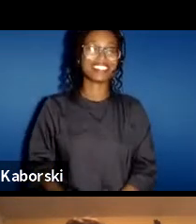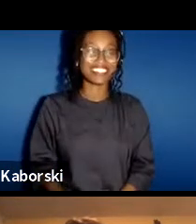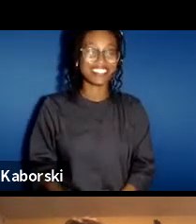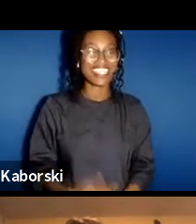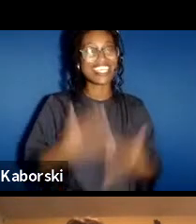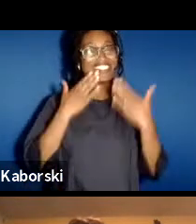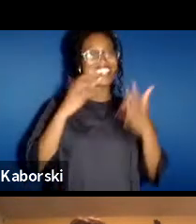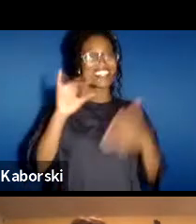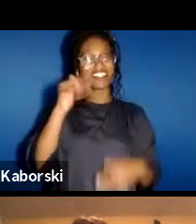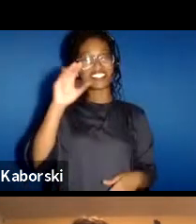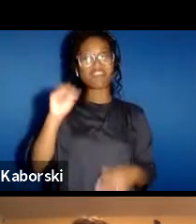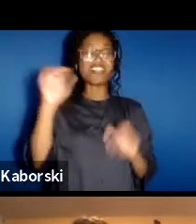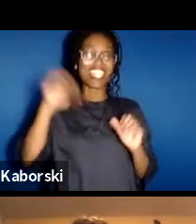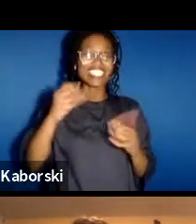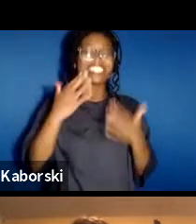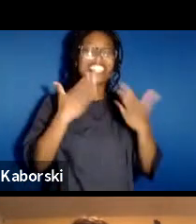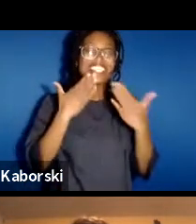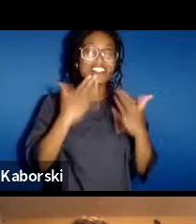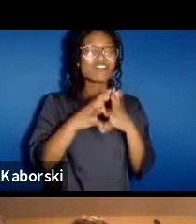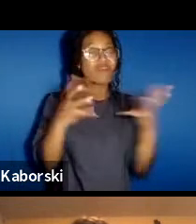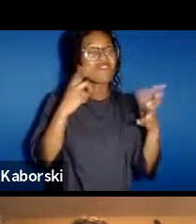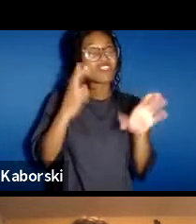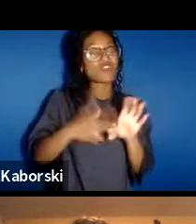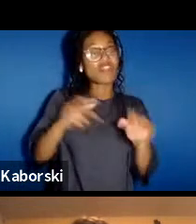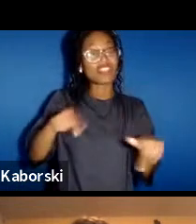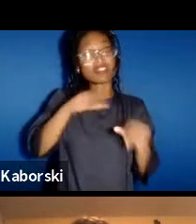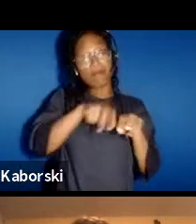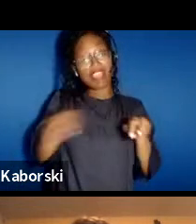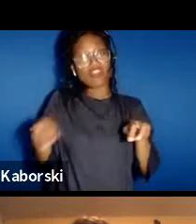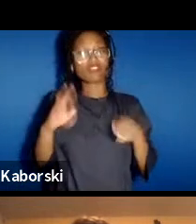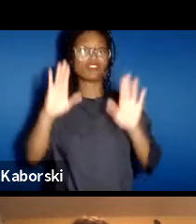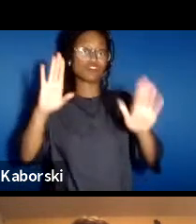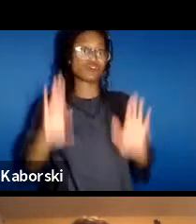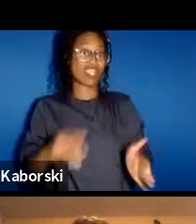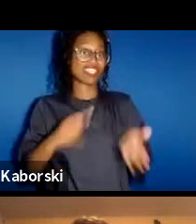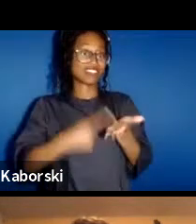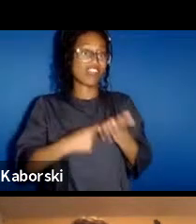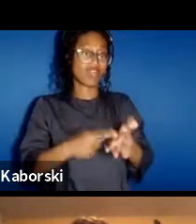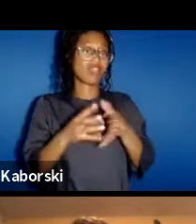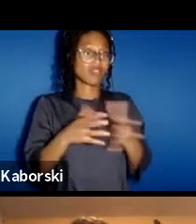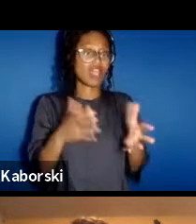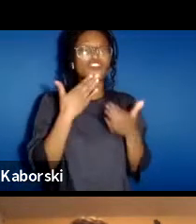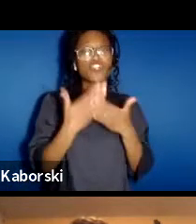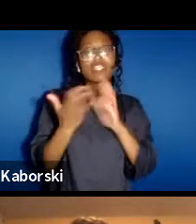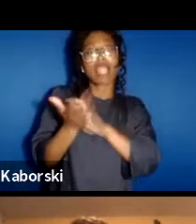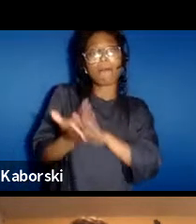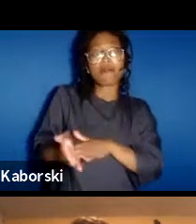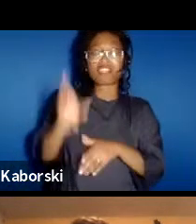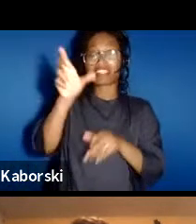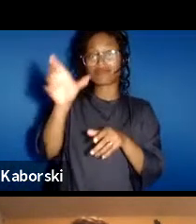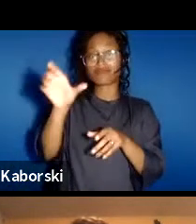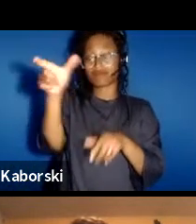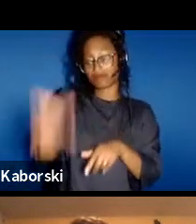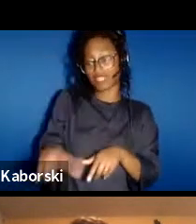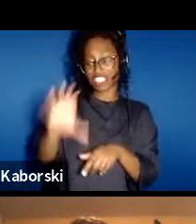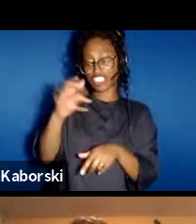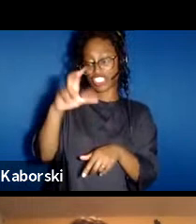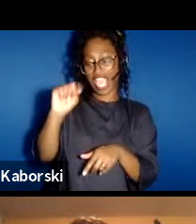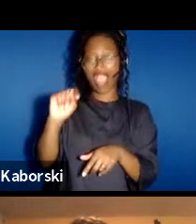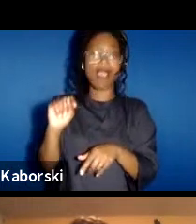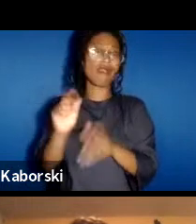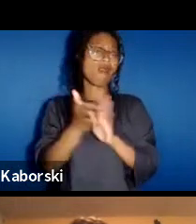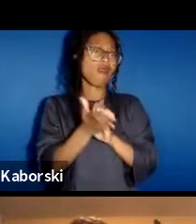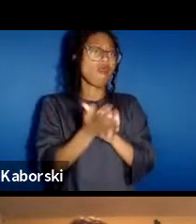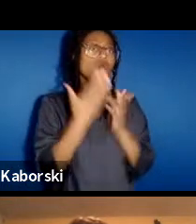Thank you, Jim. Yes, thank you all for joining in this panel. This has been a great discussion. We have a lot of compliments in the chat. Everybody's really loving this.